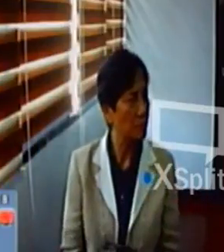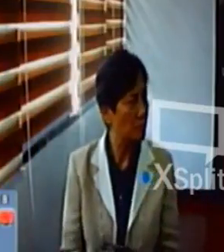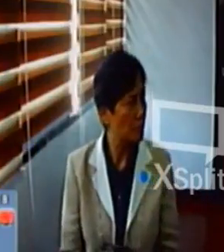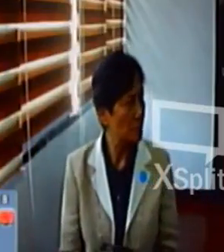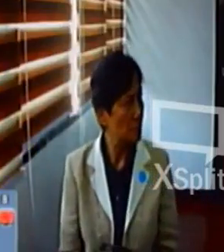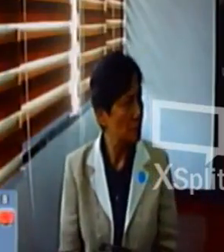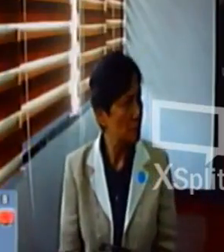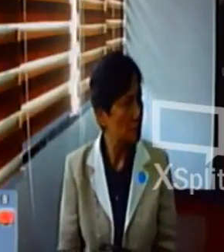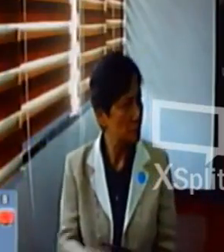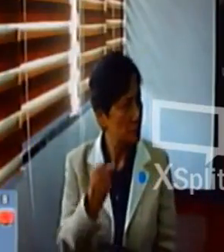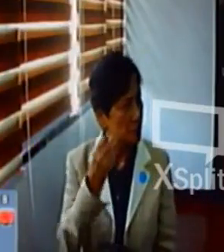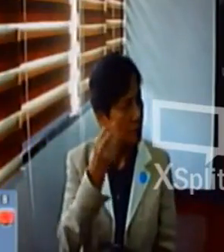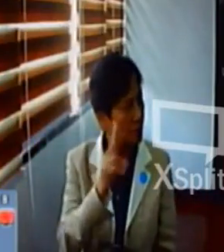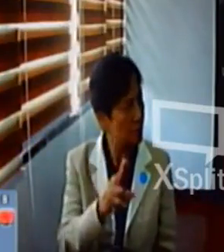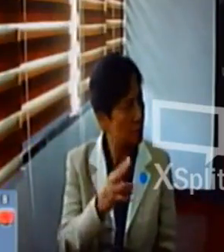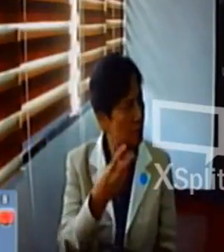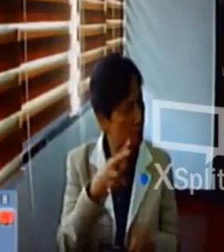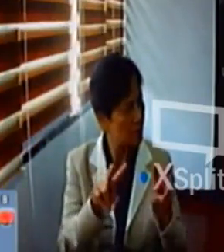Mr. Witness.